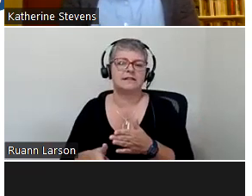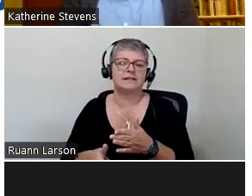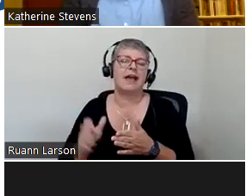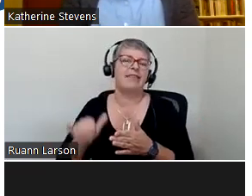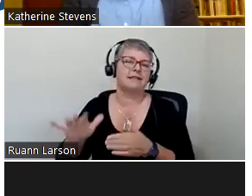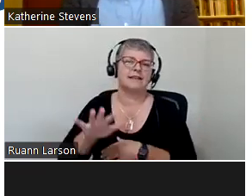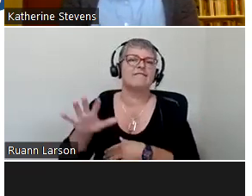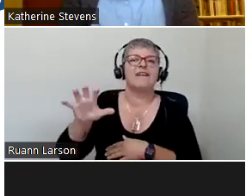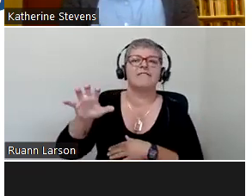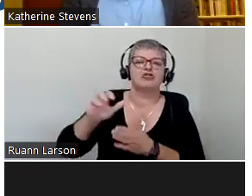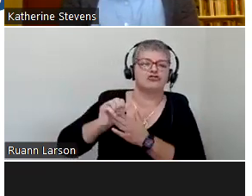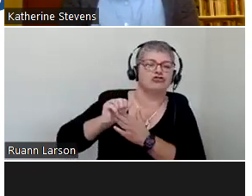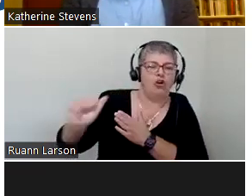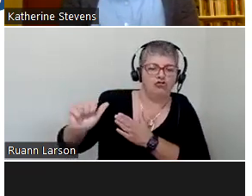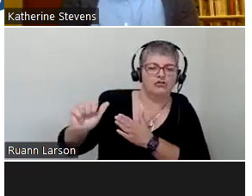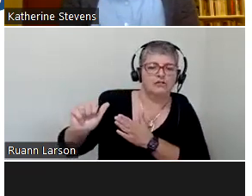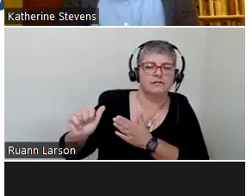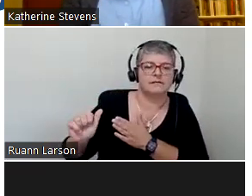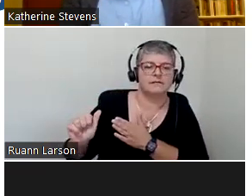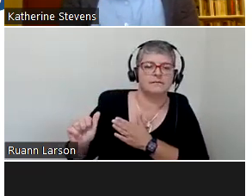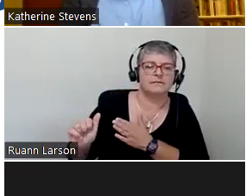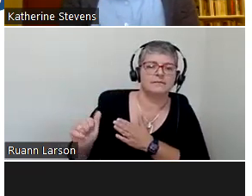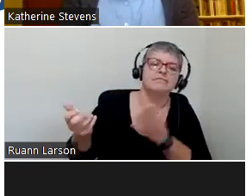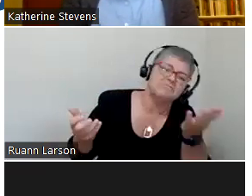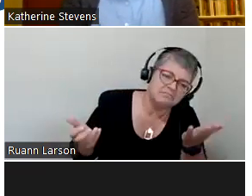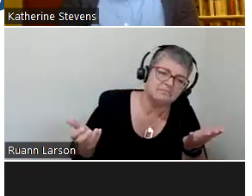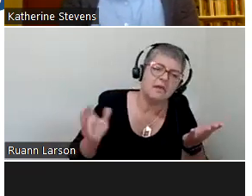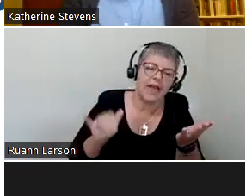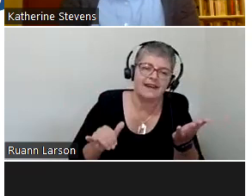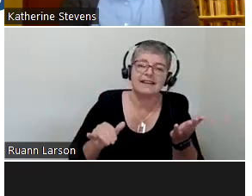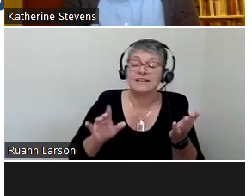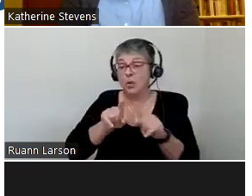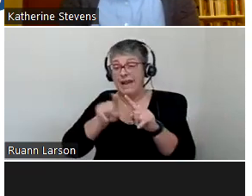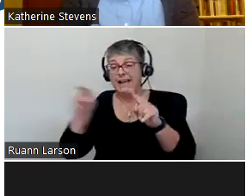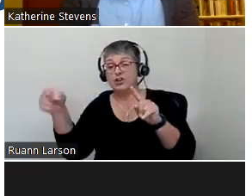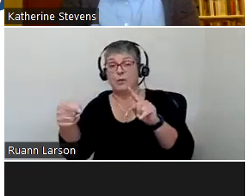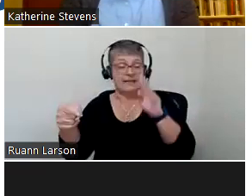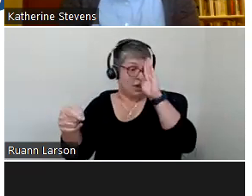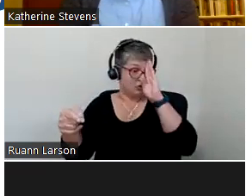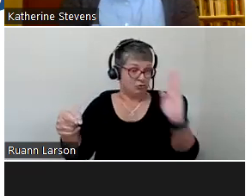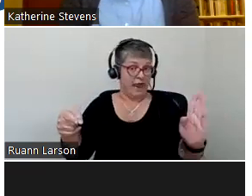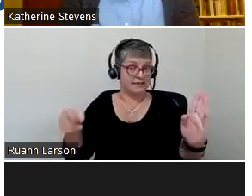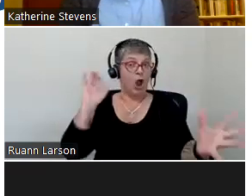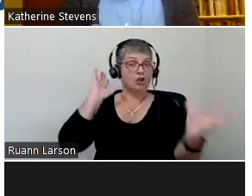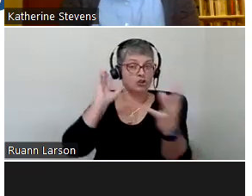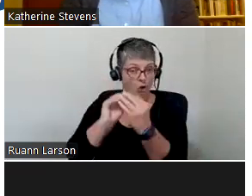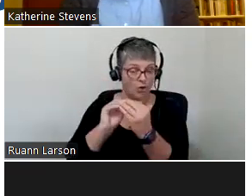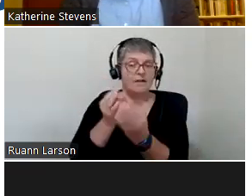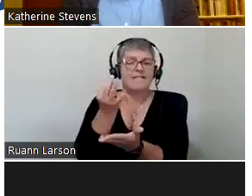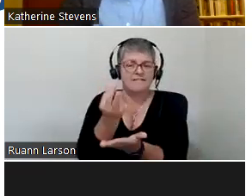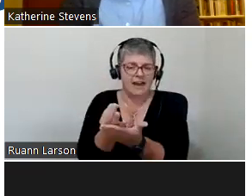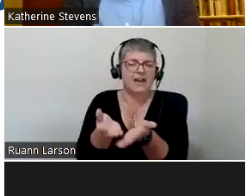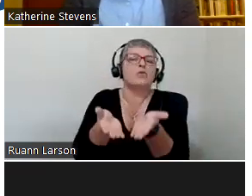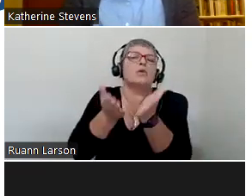$500. So that gives that indirect plus direct cost will give us the total funding request for